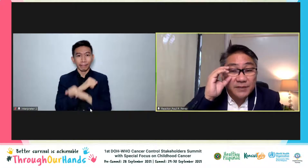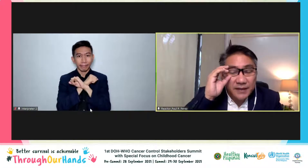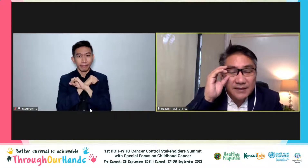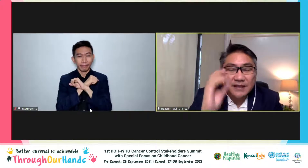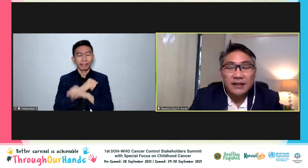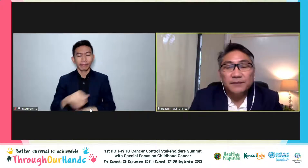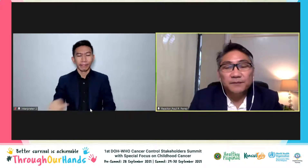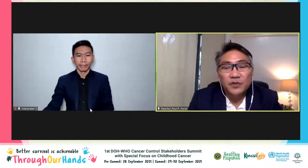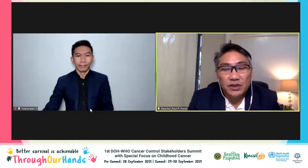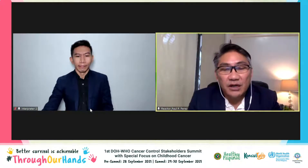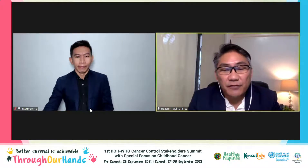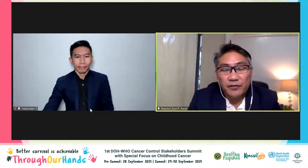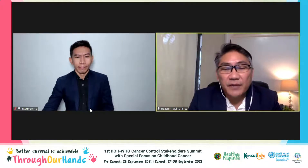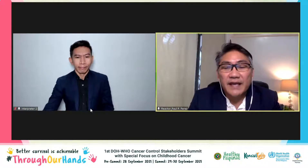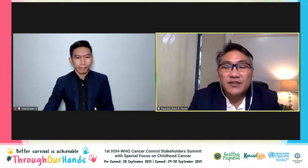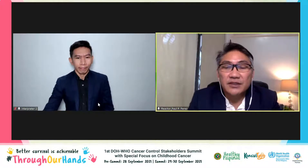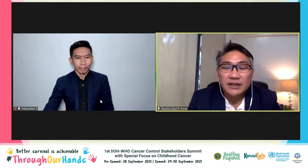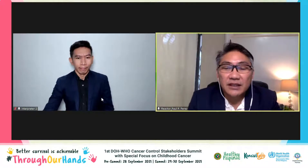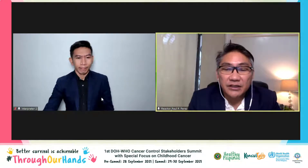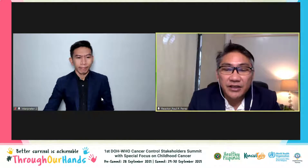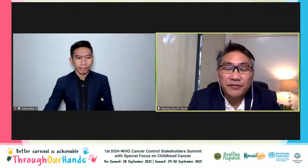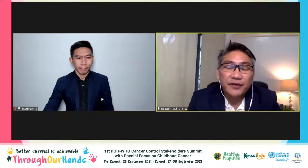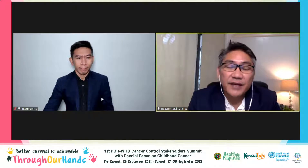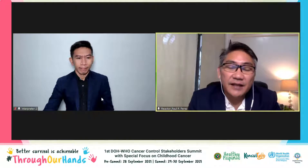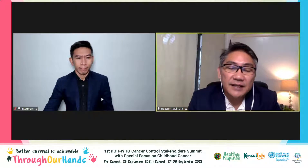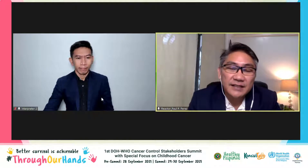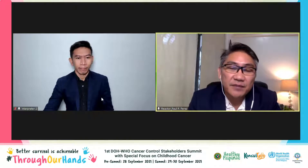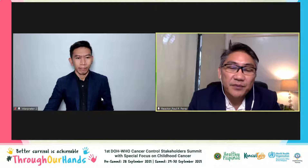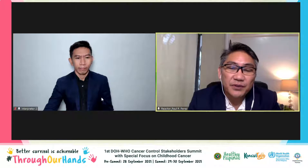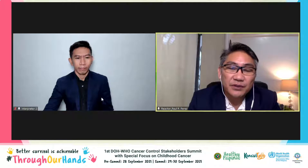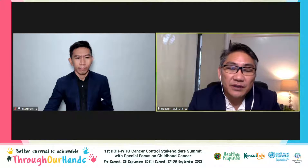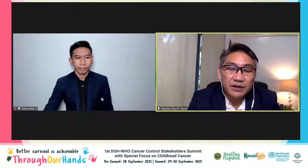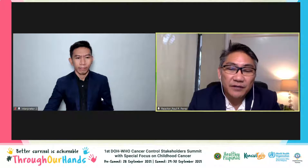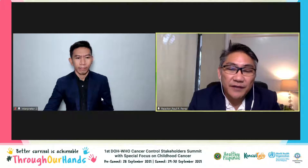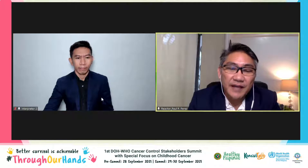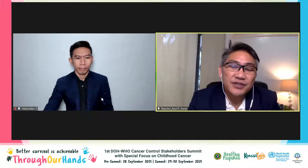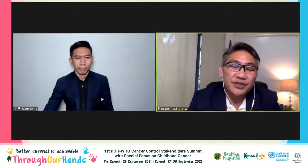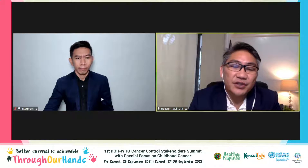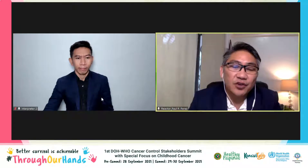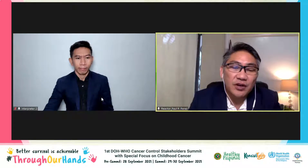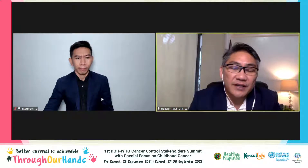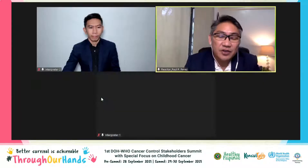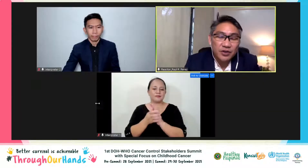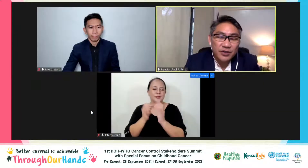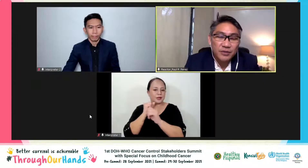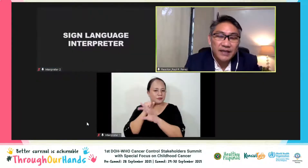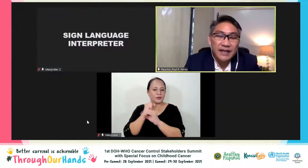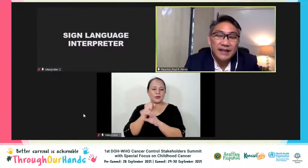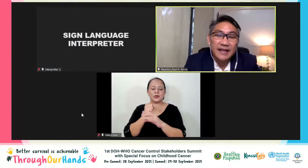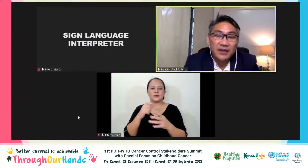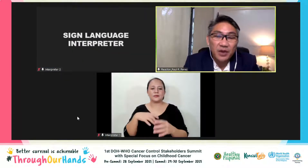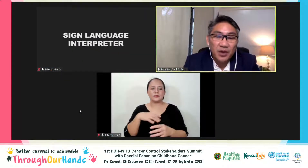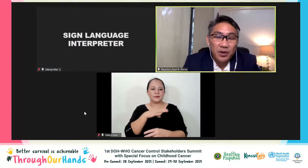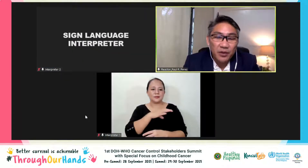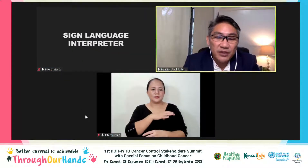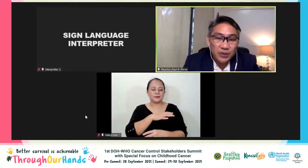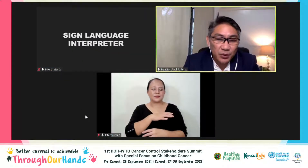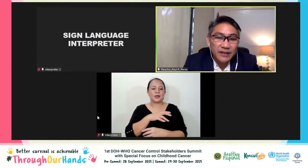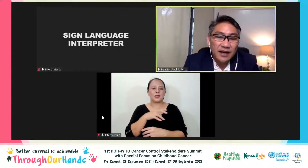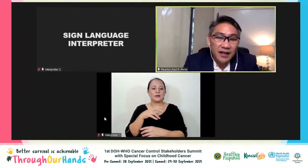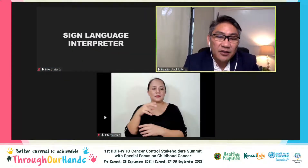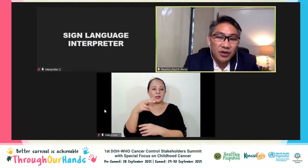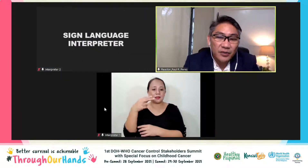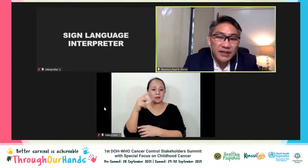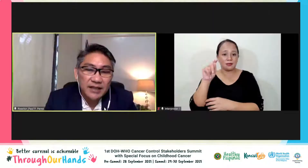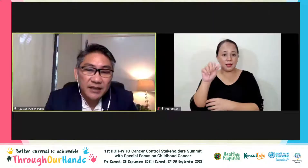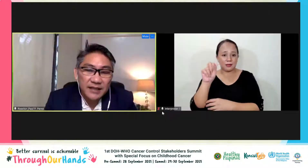good congressman from Quezon, our dear friend and the champion of cancer in Congress, Congresswoman Helen Tan, when she